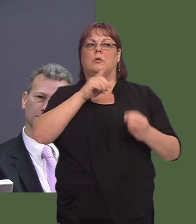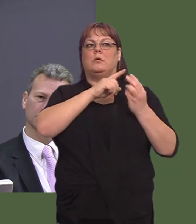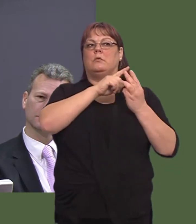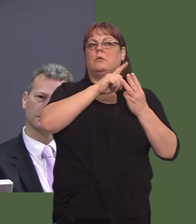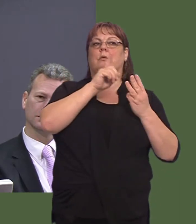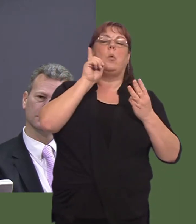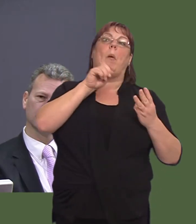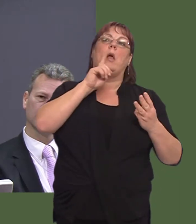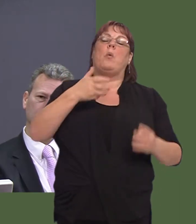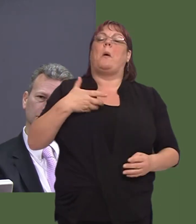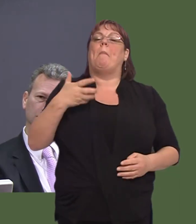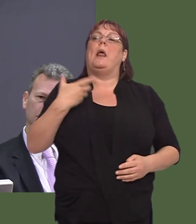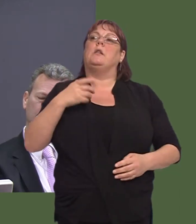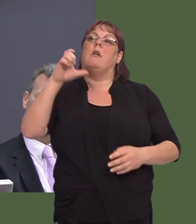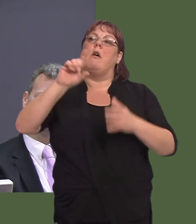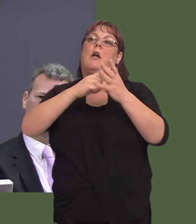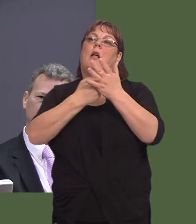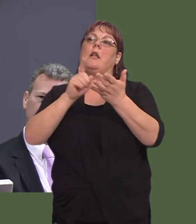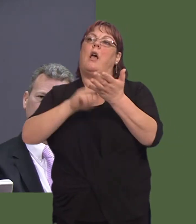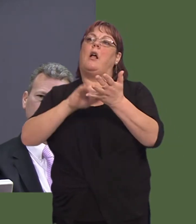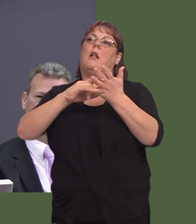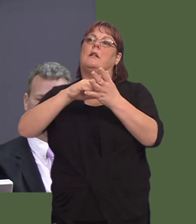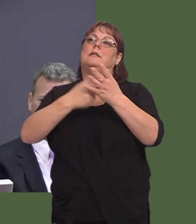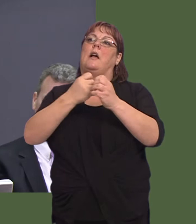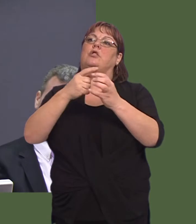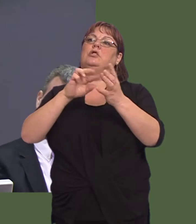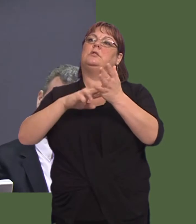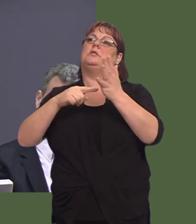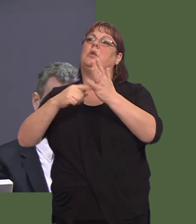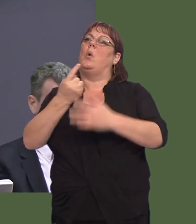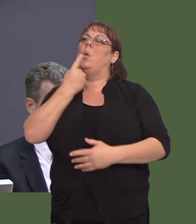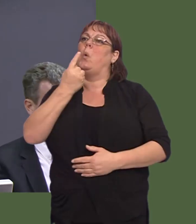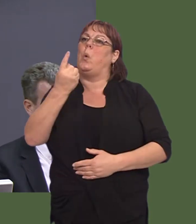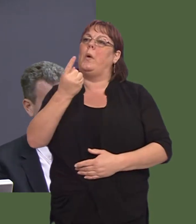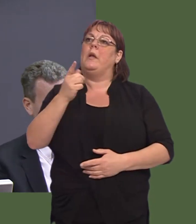against Carl Sargent and the nature of the complaints. They can't be raised here because of